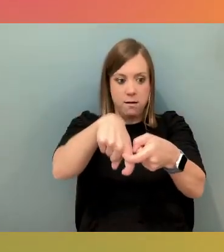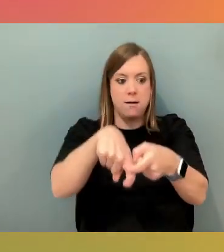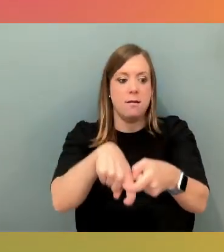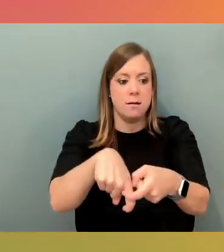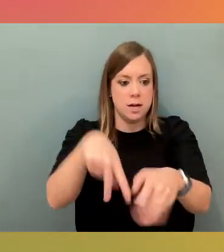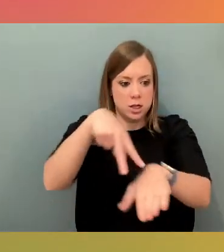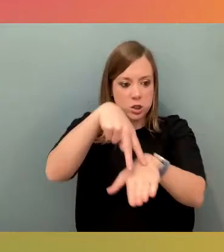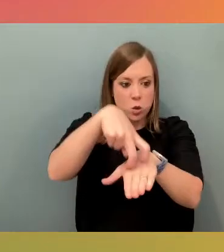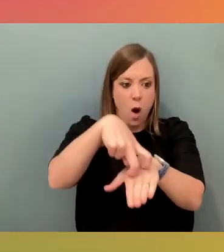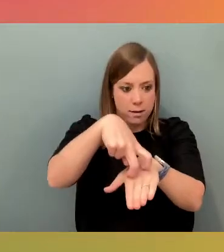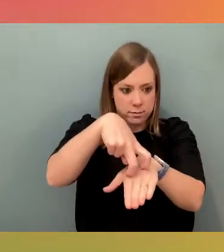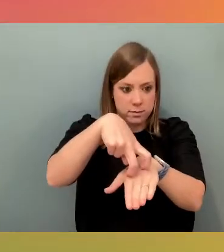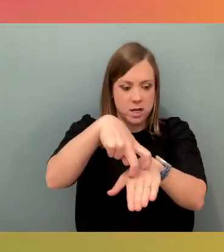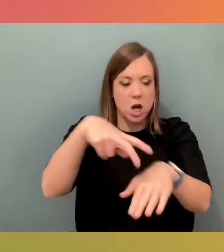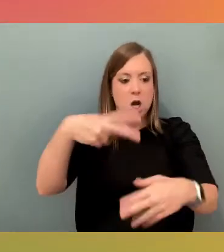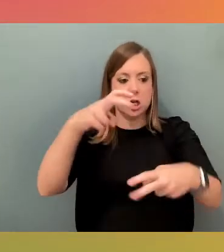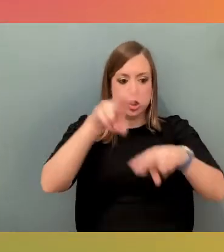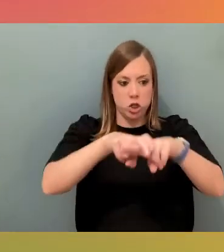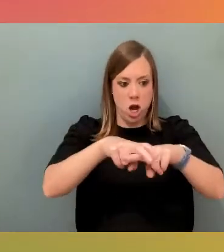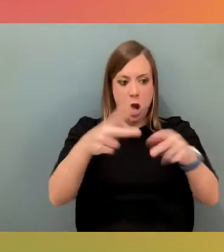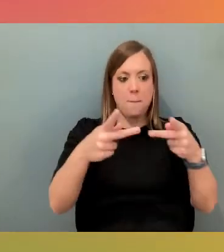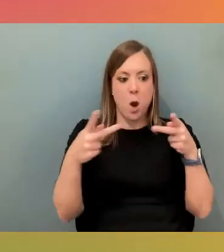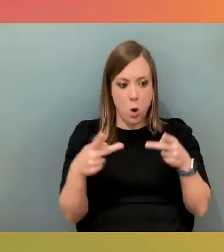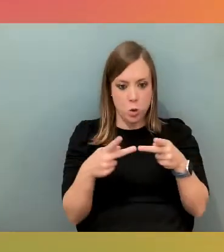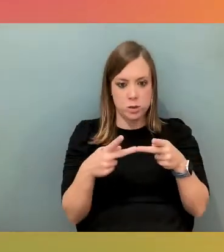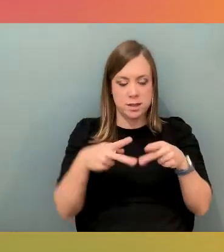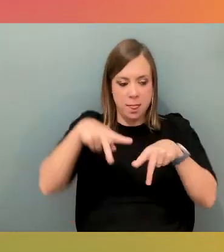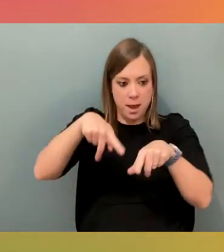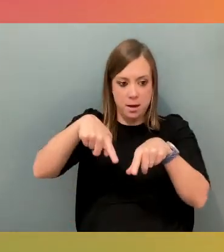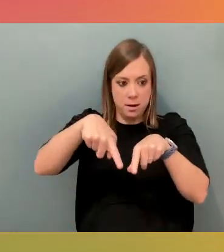Inhale, exhale, come back to standing.